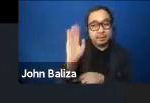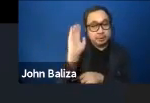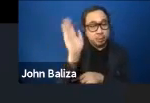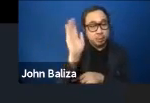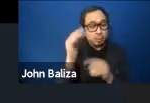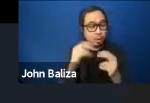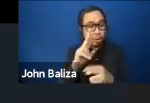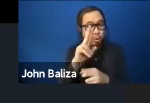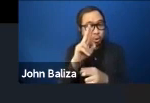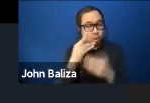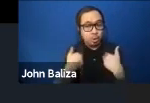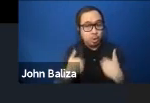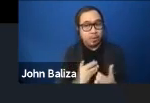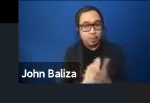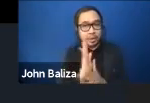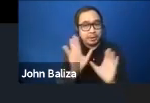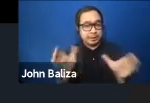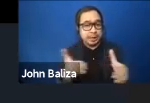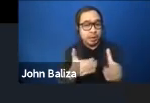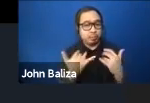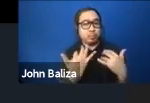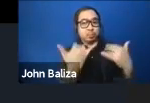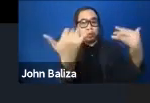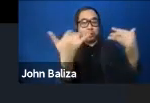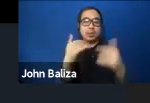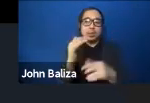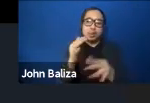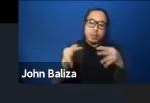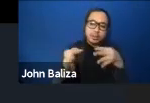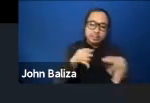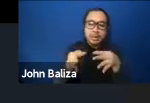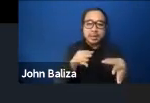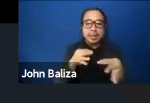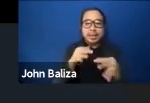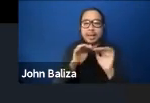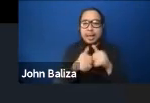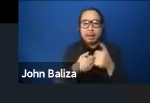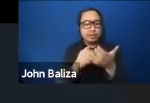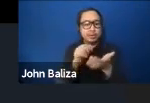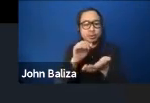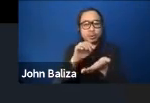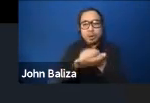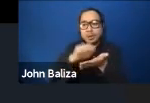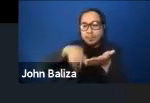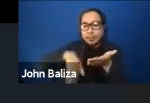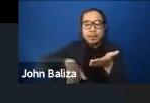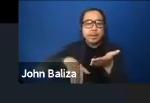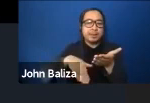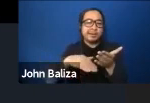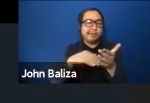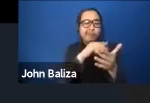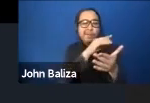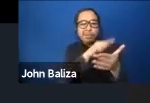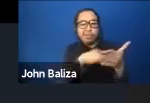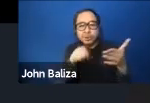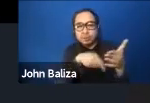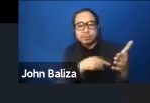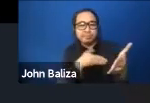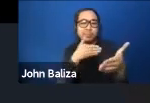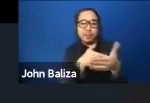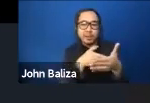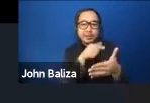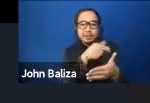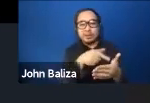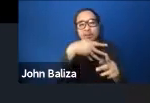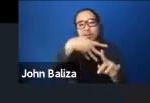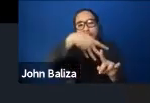of Cambodian government to eliminate the form of discrimination against our community. It's an opening